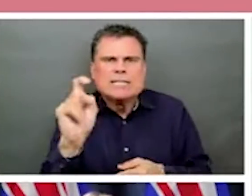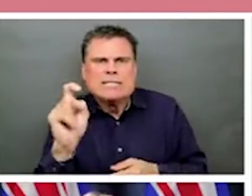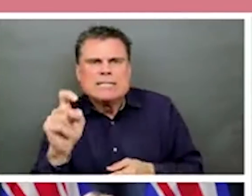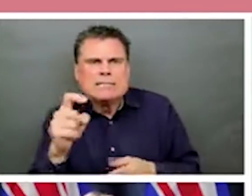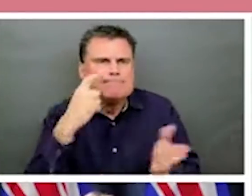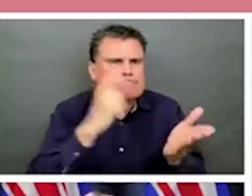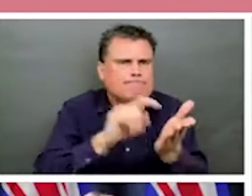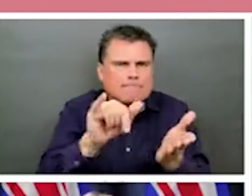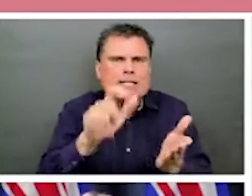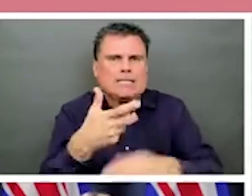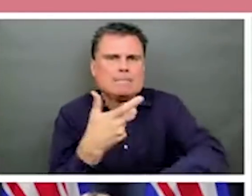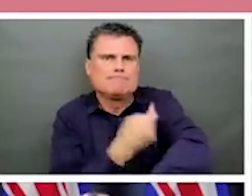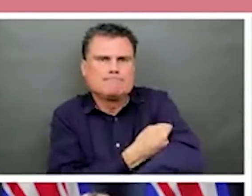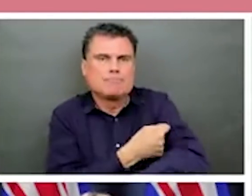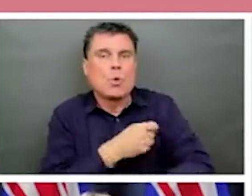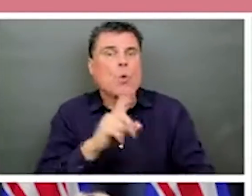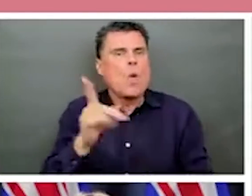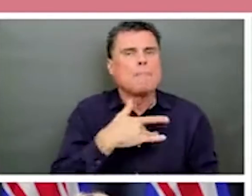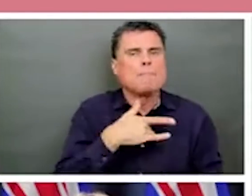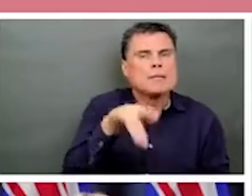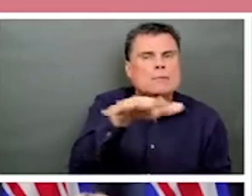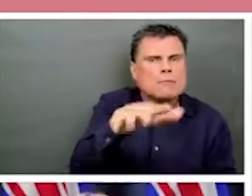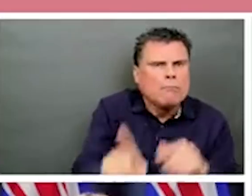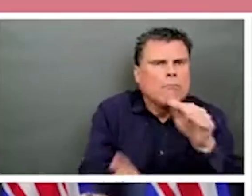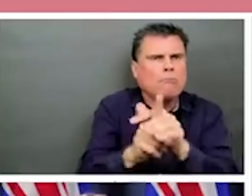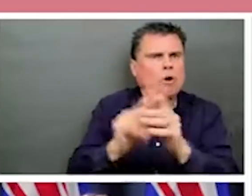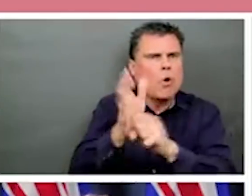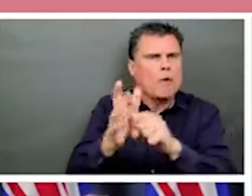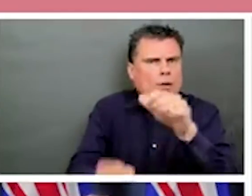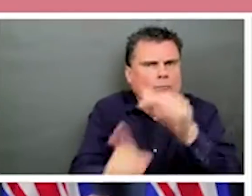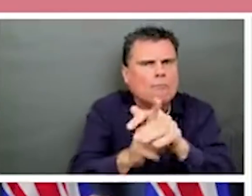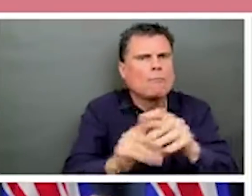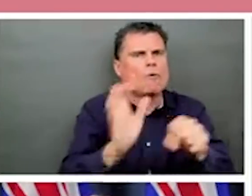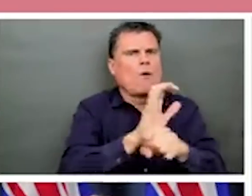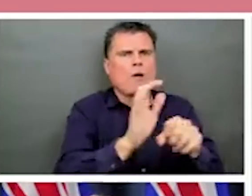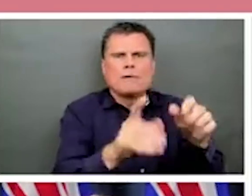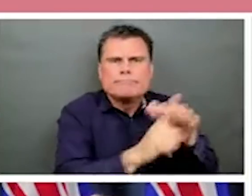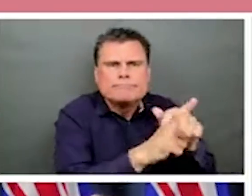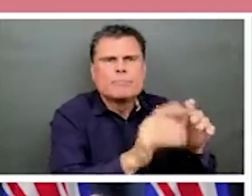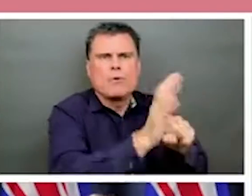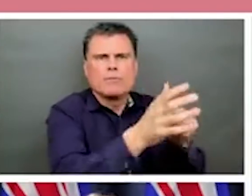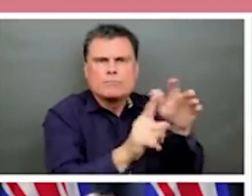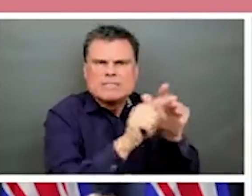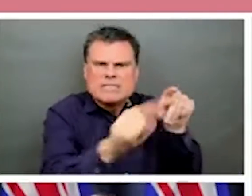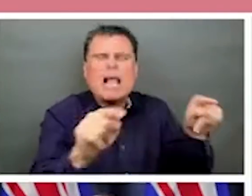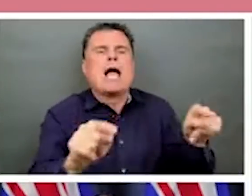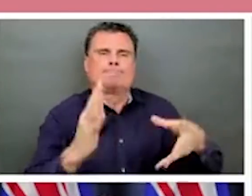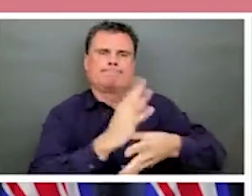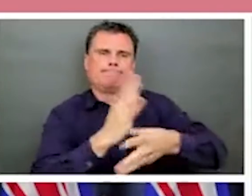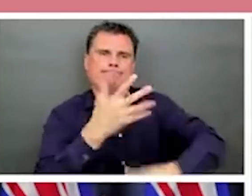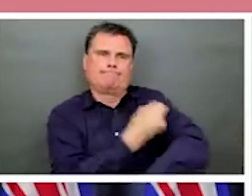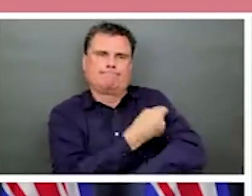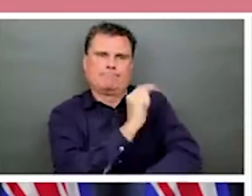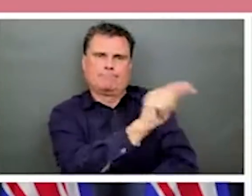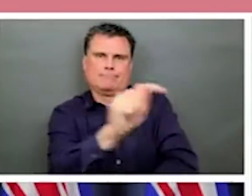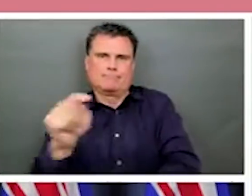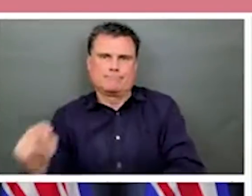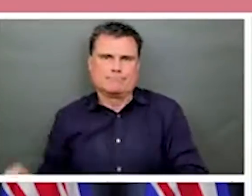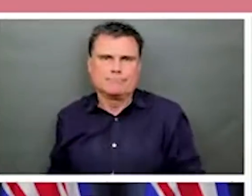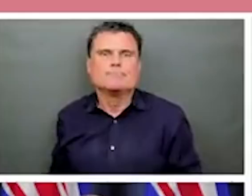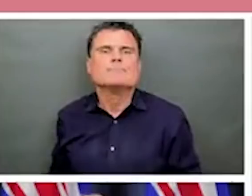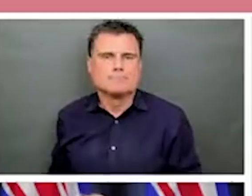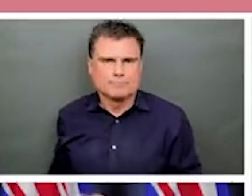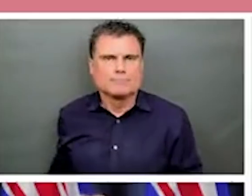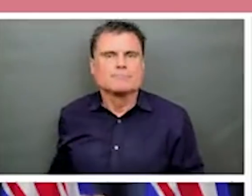workplaces around COVID-19 outbreaks and helping boost and the COVID safety plans to prevent outbreaks. But we